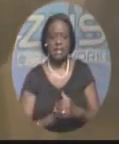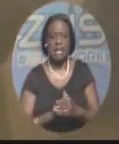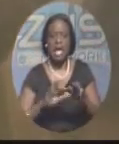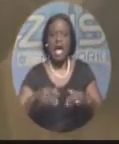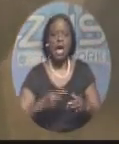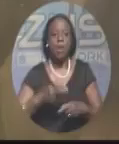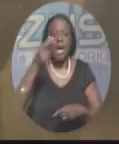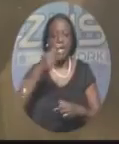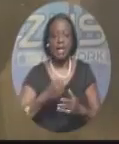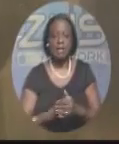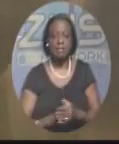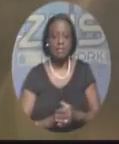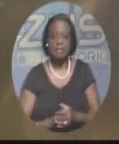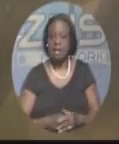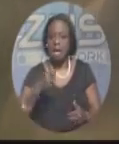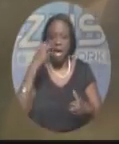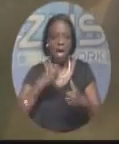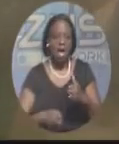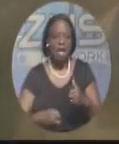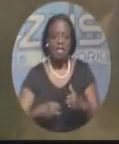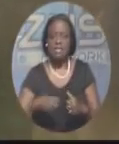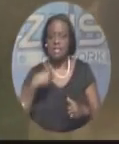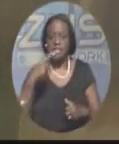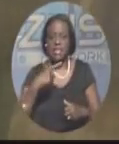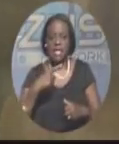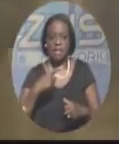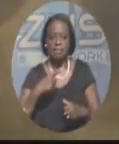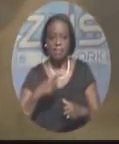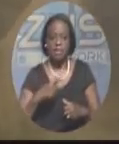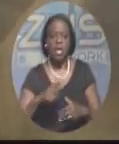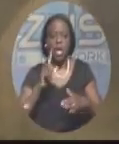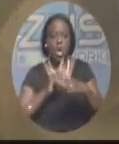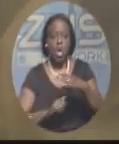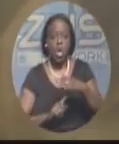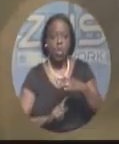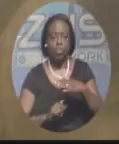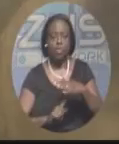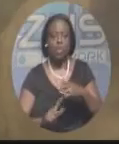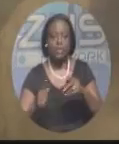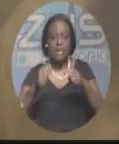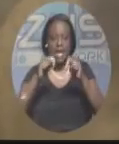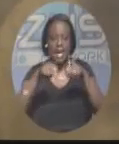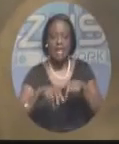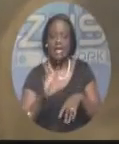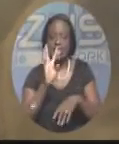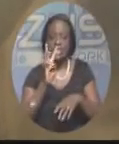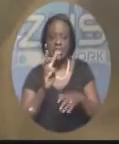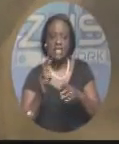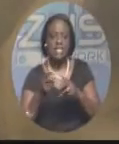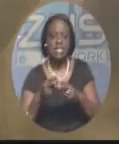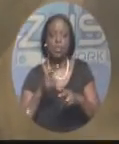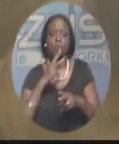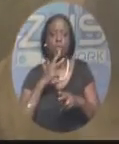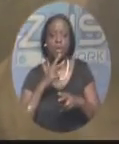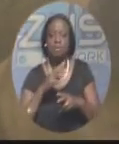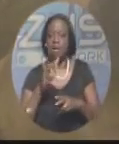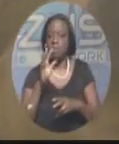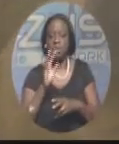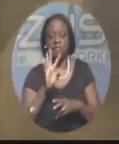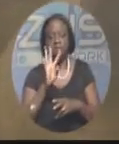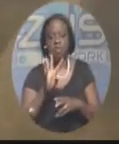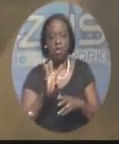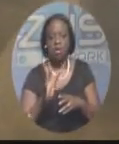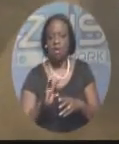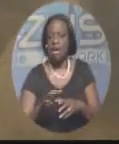the waves were? It's hard to say. At low tide, when you normally have about 6 inches of water, we had about 4 feet of water. And high tide, it was probably